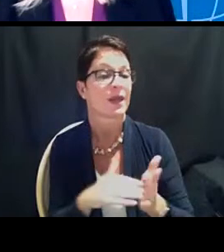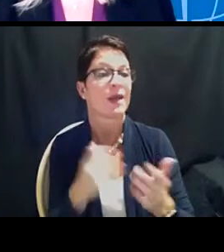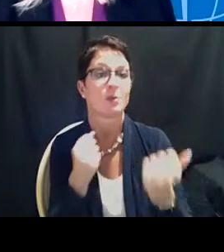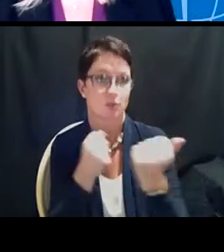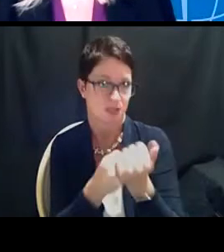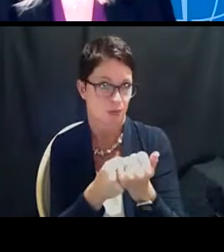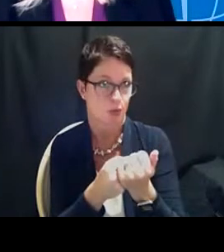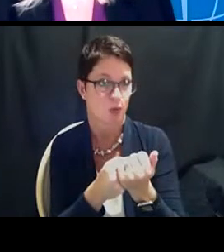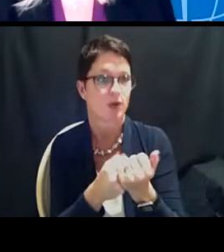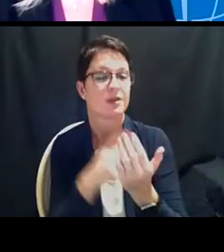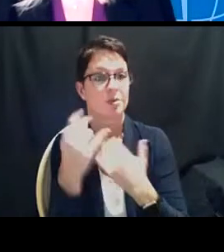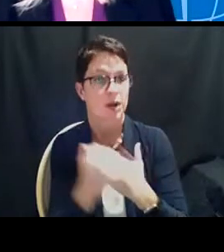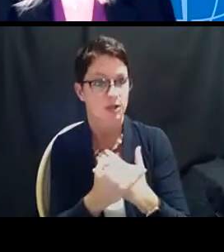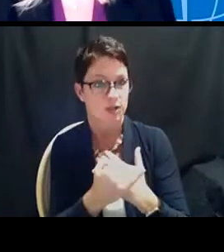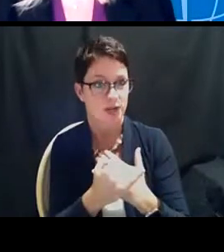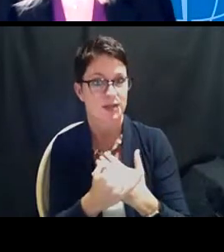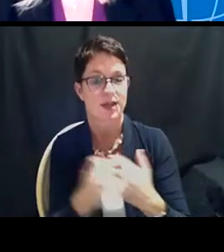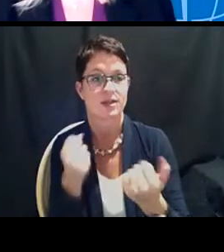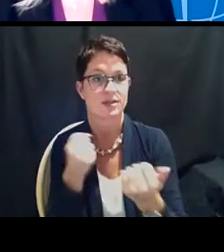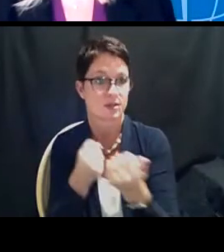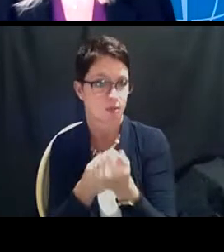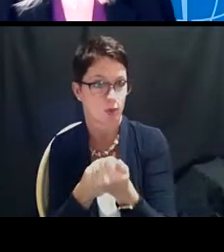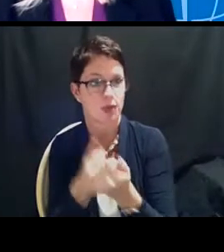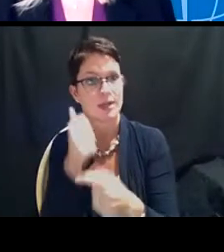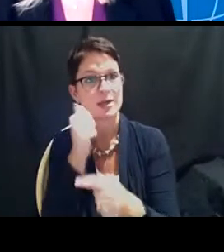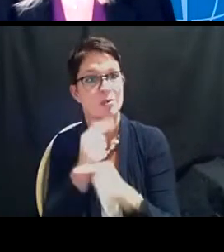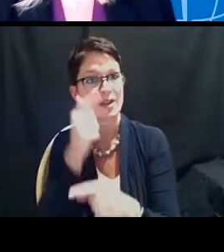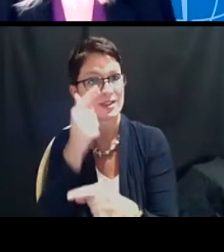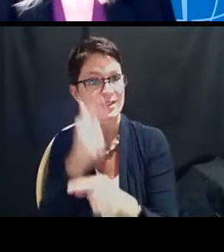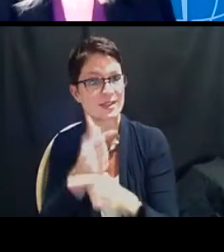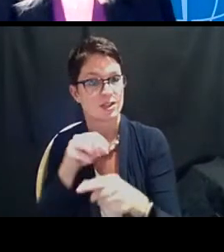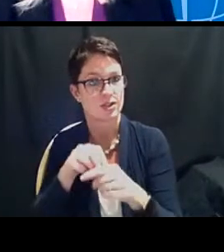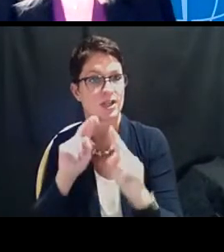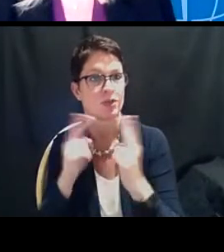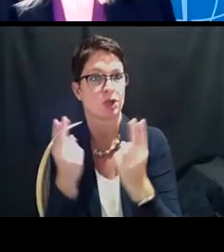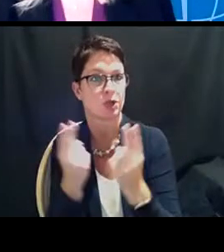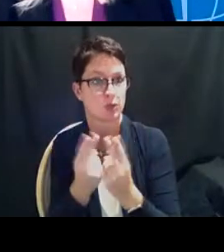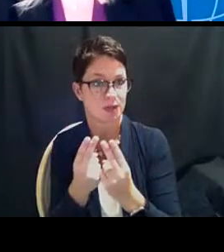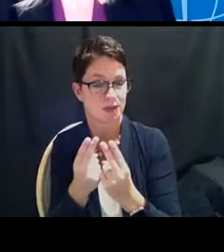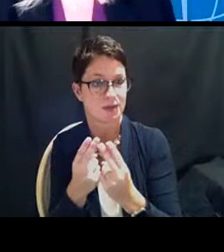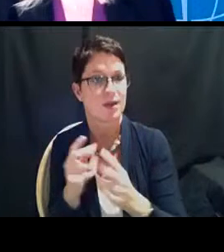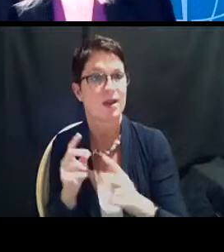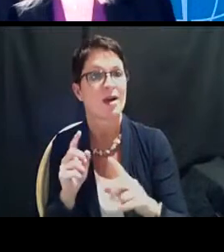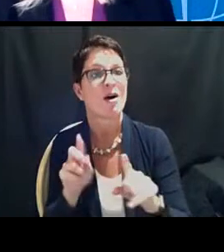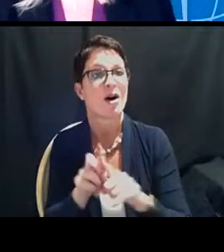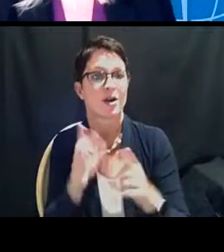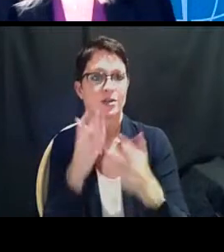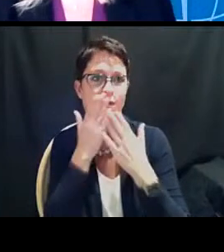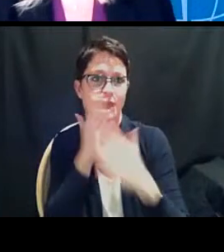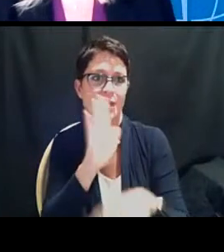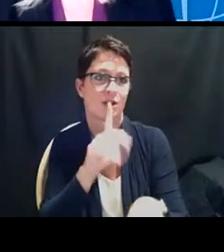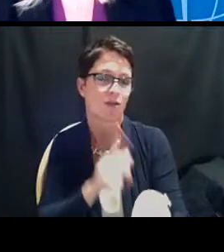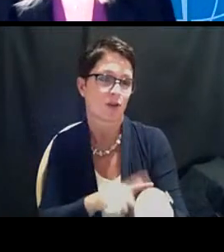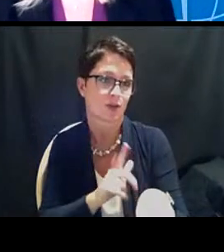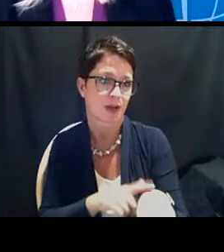of this project and in support of our brothers and sisters in the building trades. And I, again, thank you for your